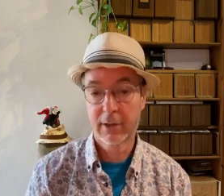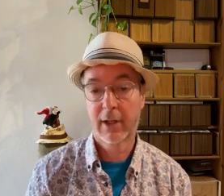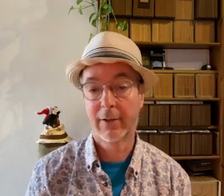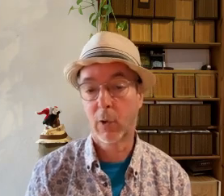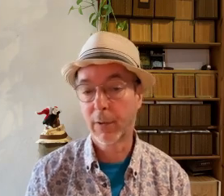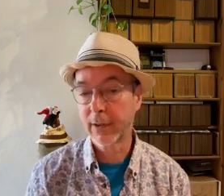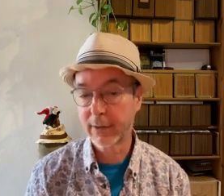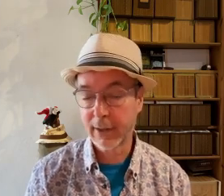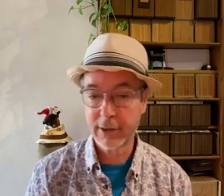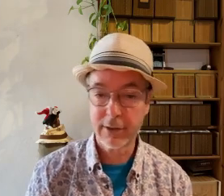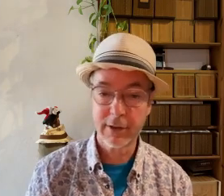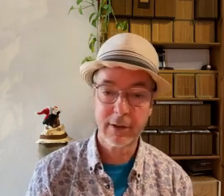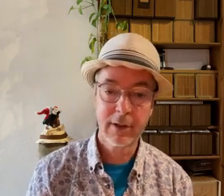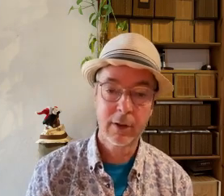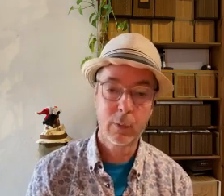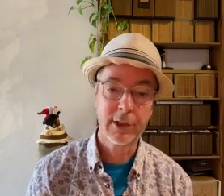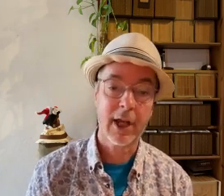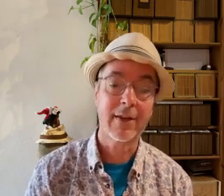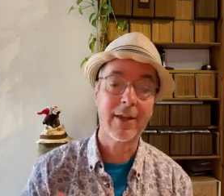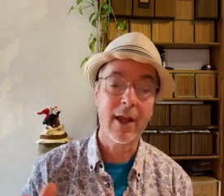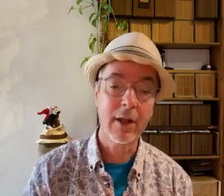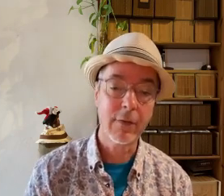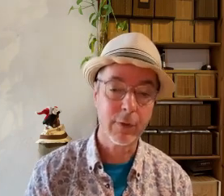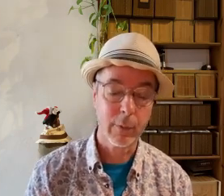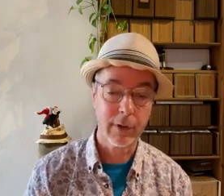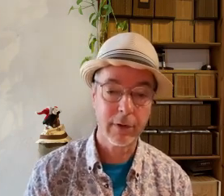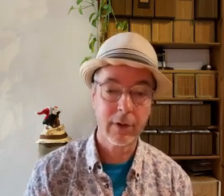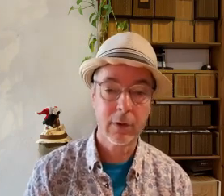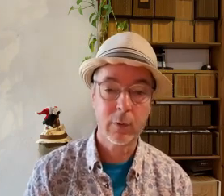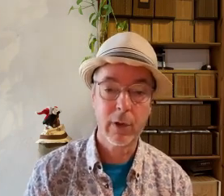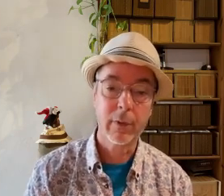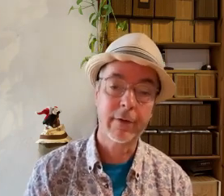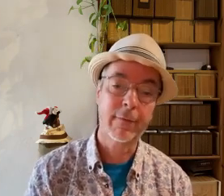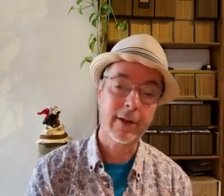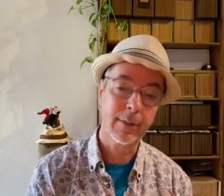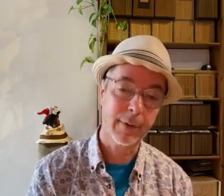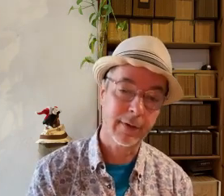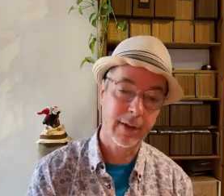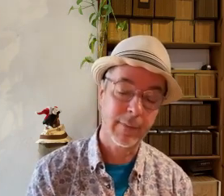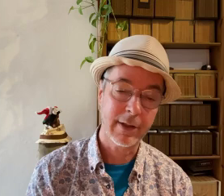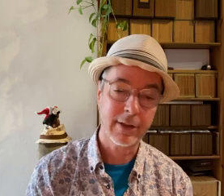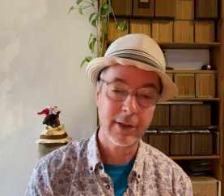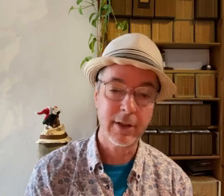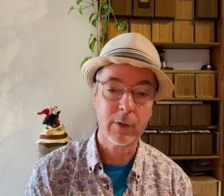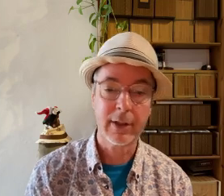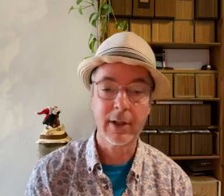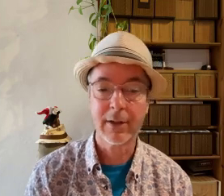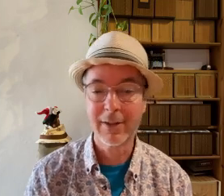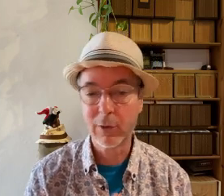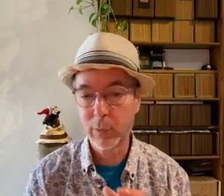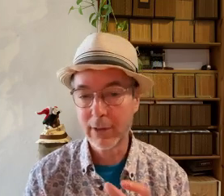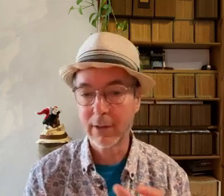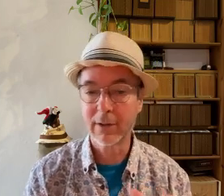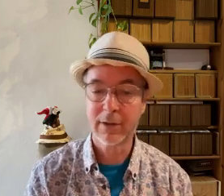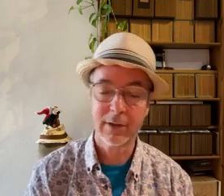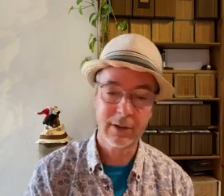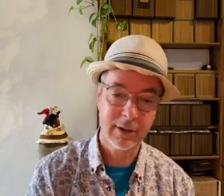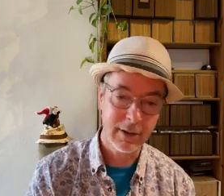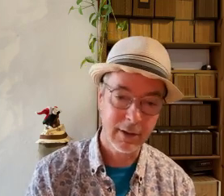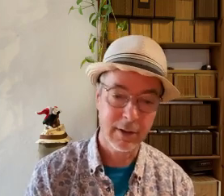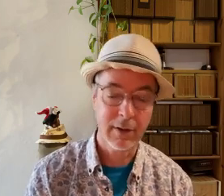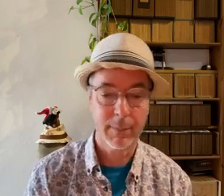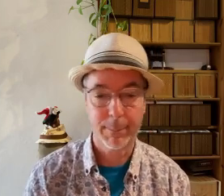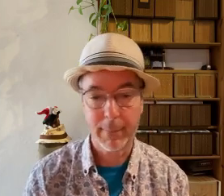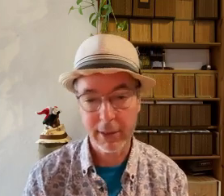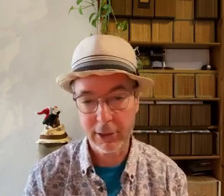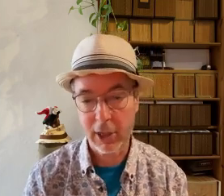directions and orientations, which at the end of the word we will reflect upon them and see, okay, did we